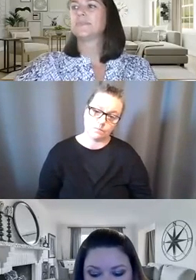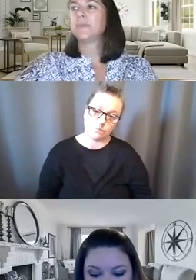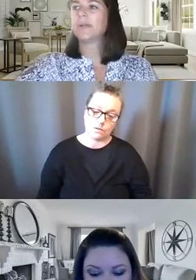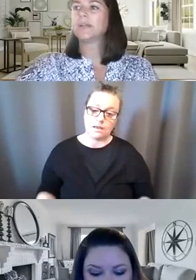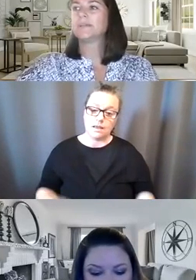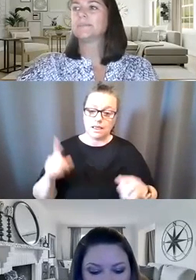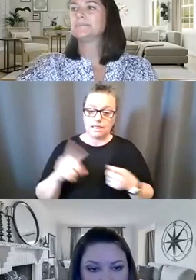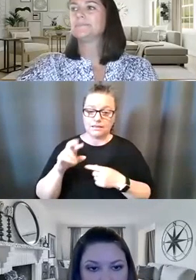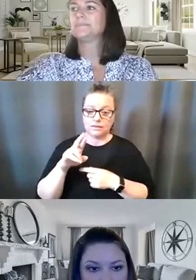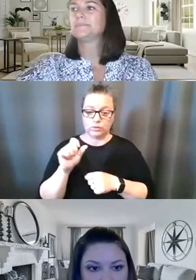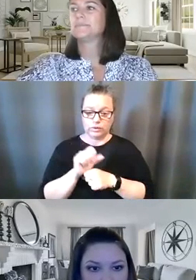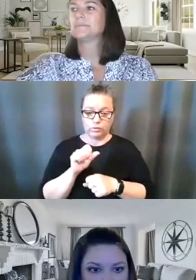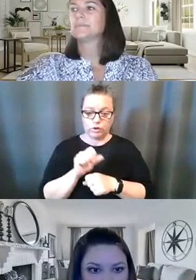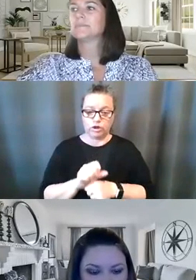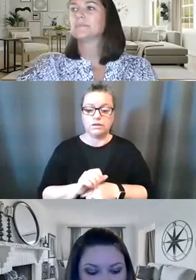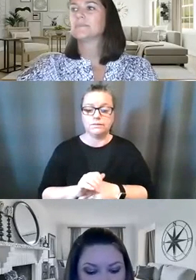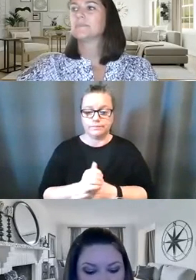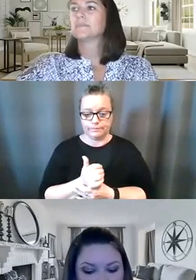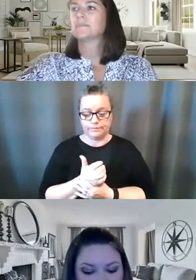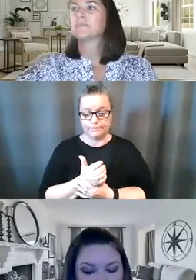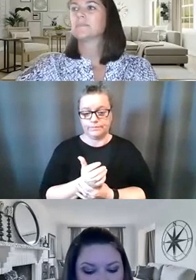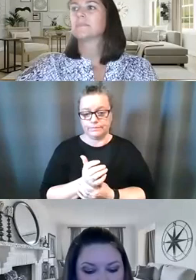Less rework.